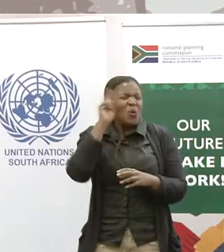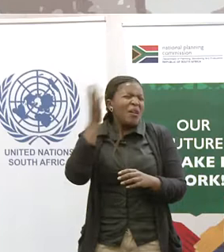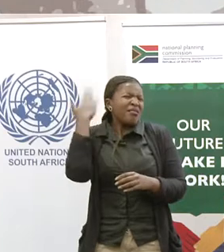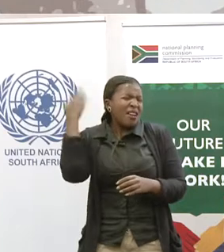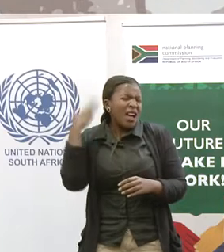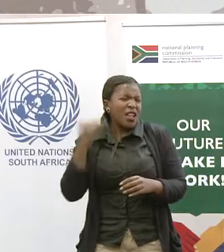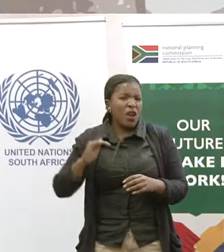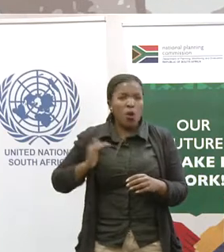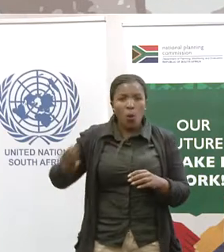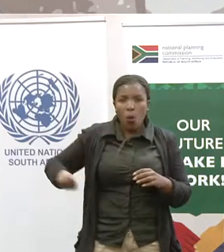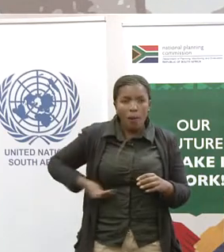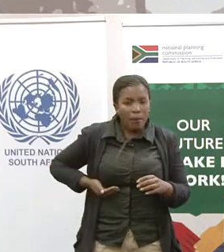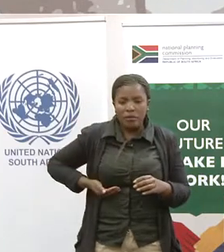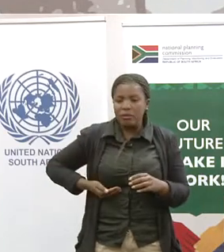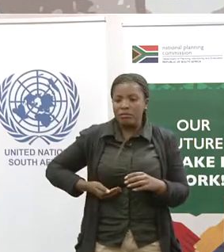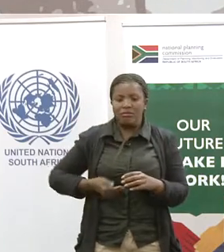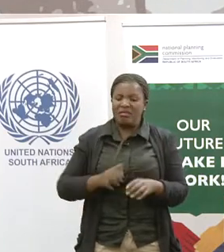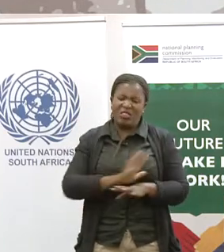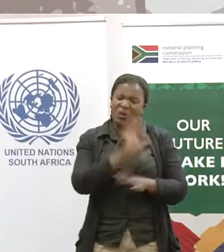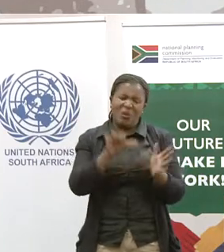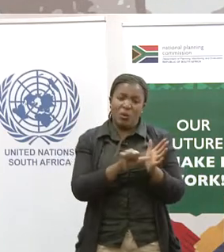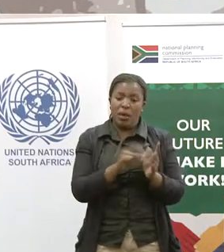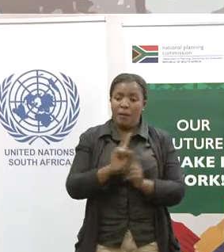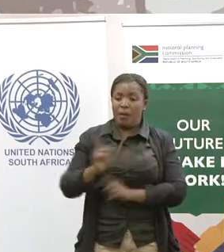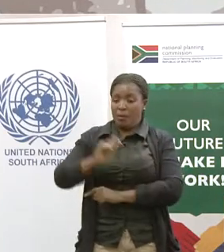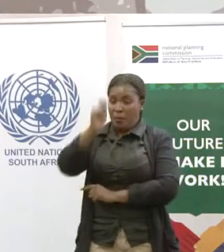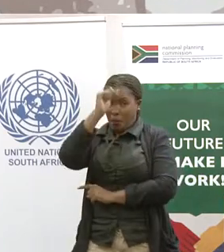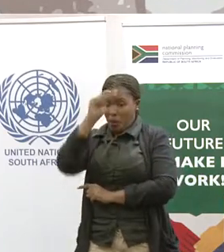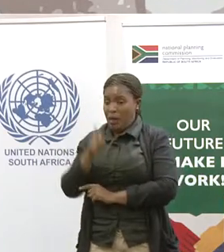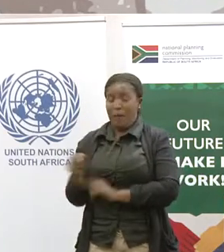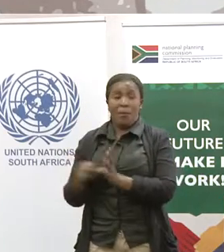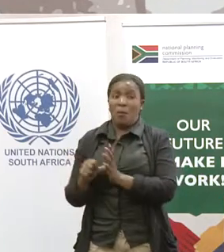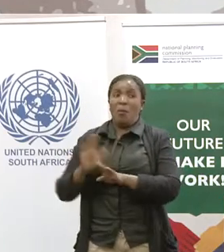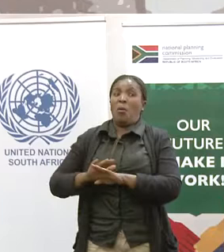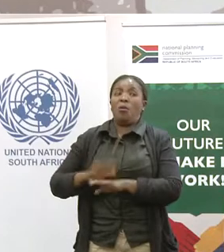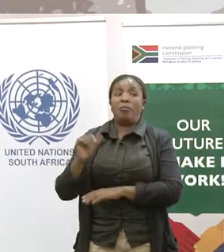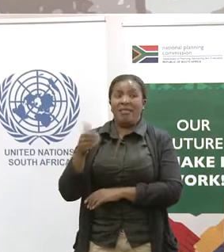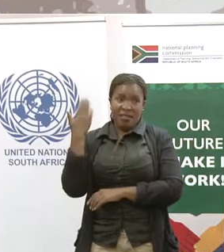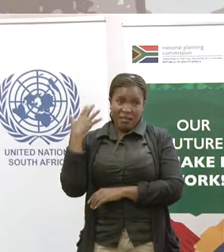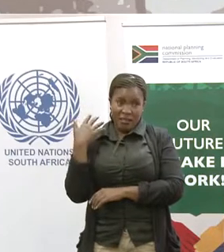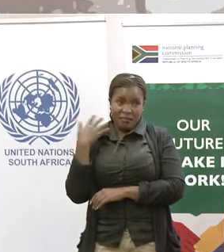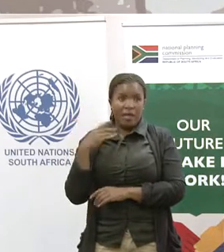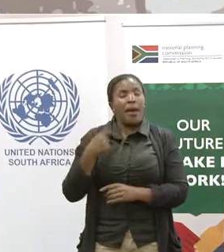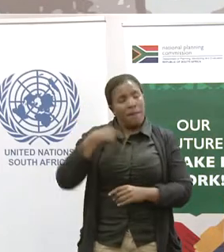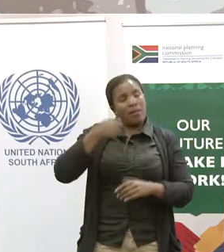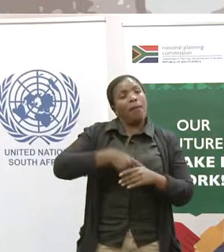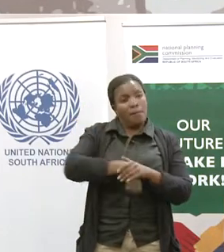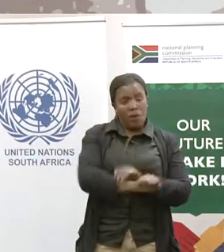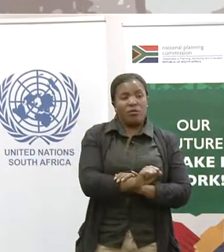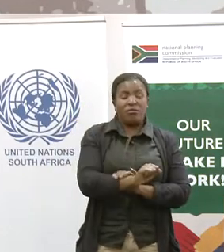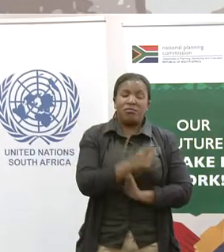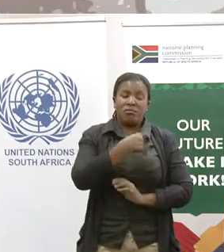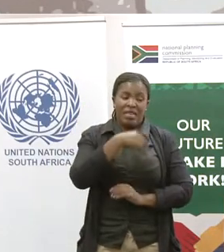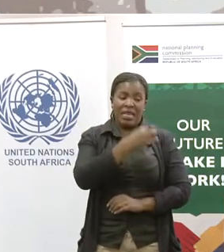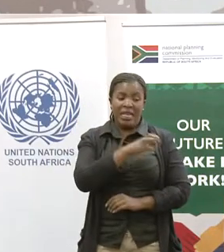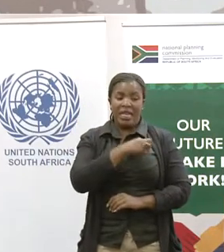Yes, so they were all expecting this amazing boy, and there I came. Firstly, I was a girl and a blind one, so